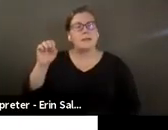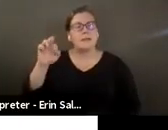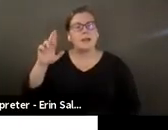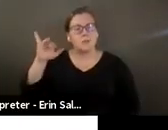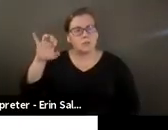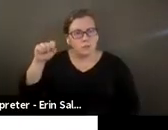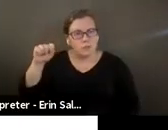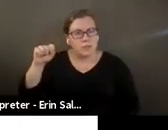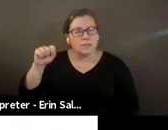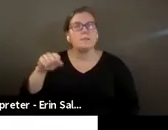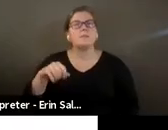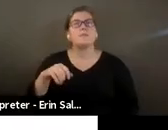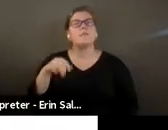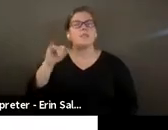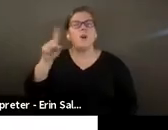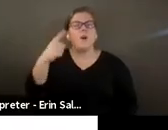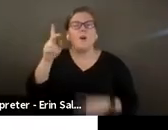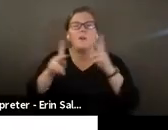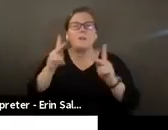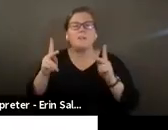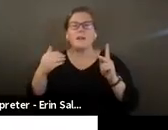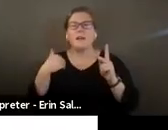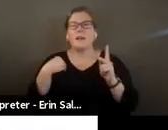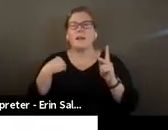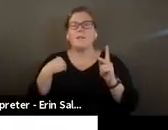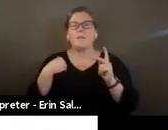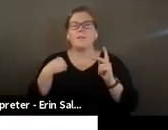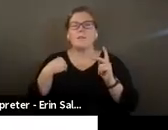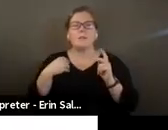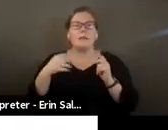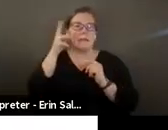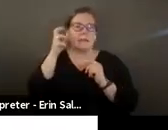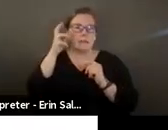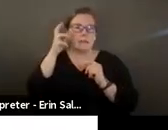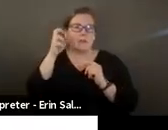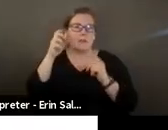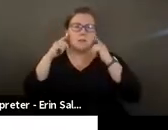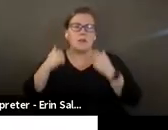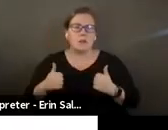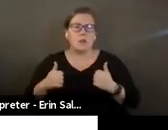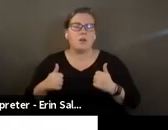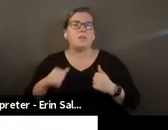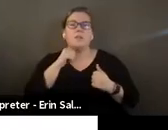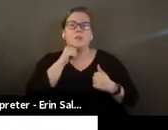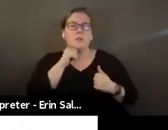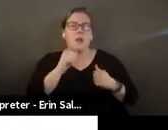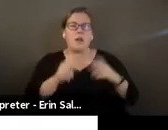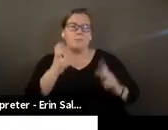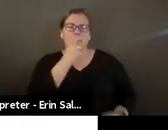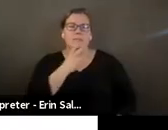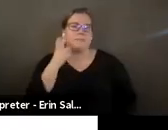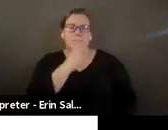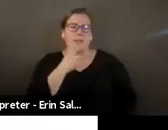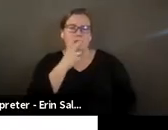be for those with hearing challenges and not for those with a speech